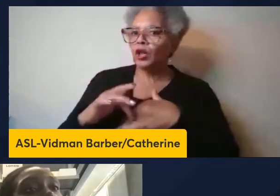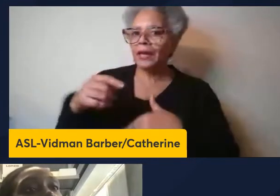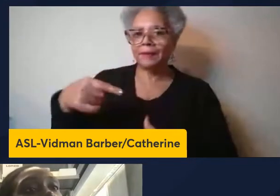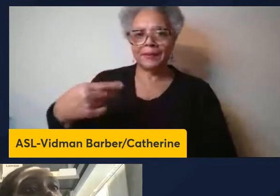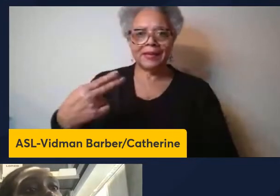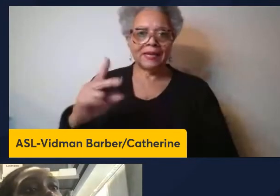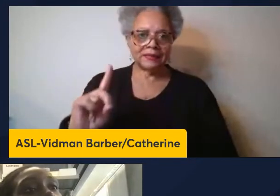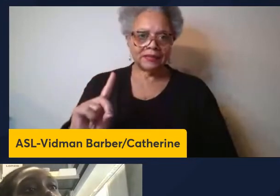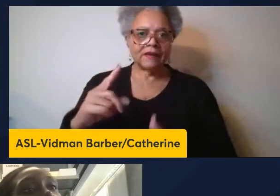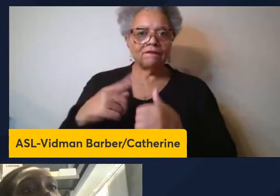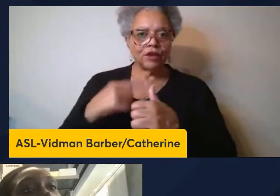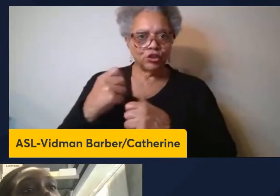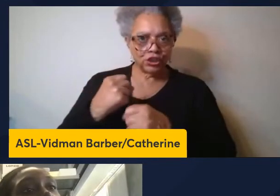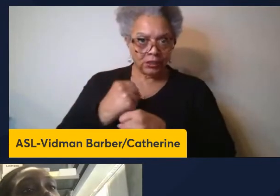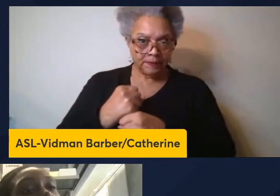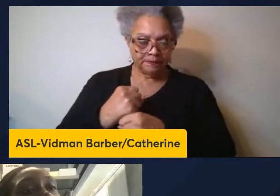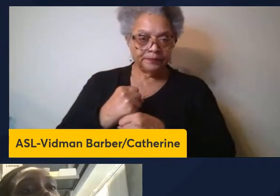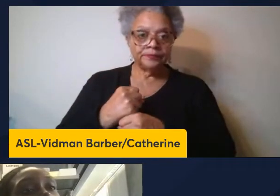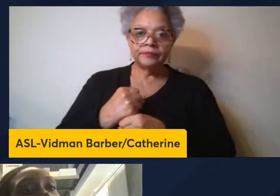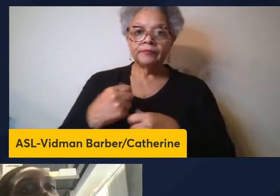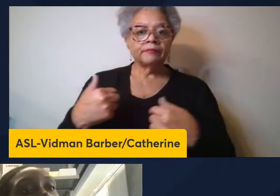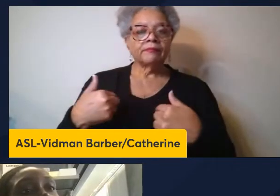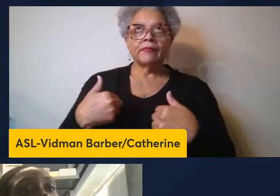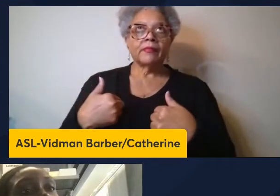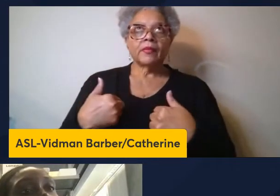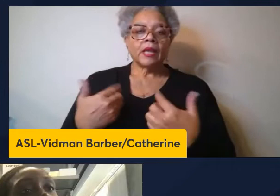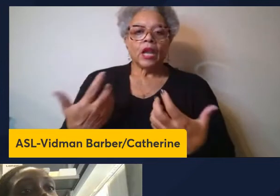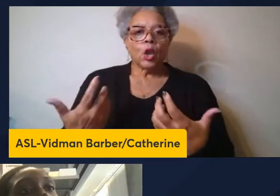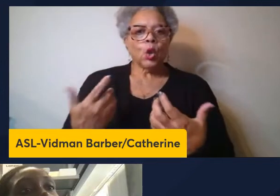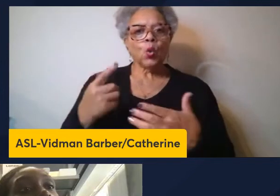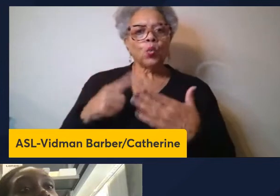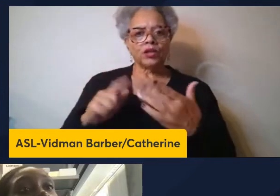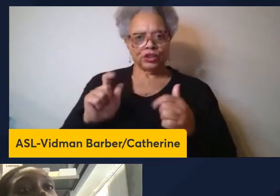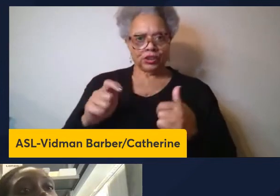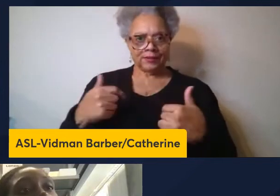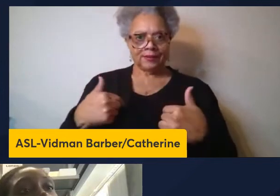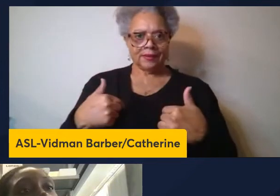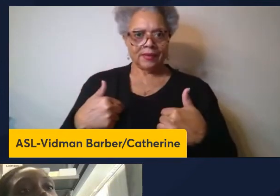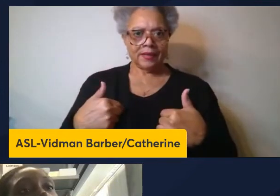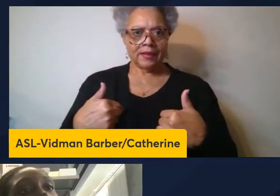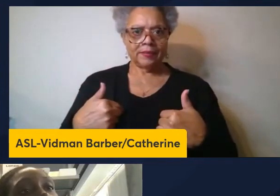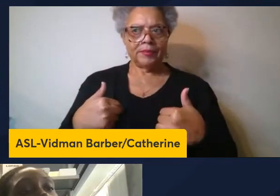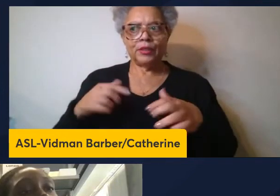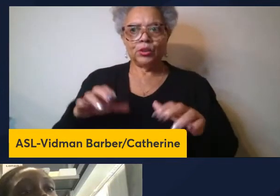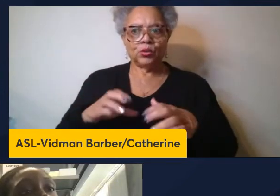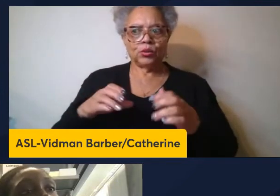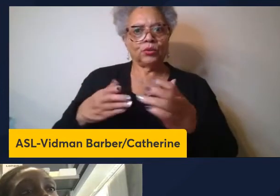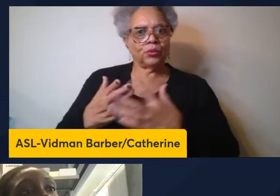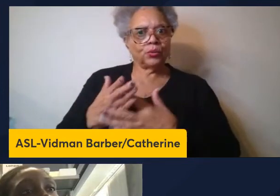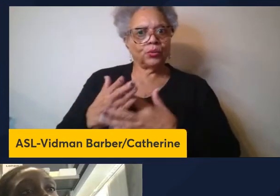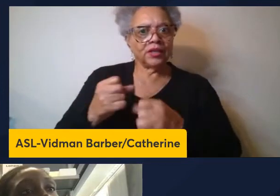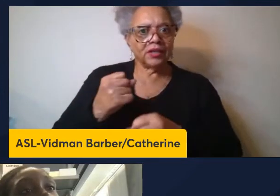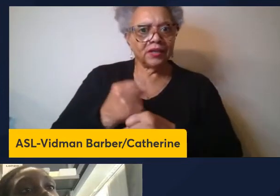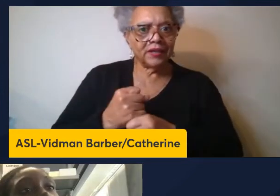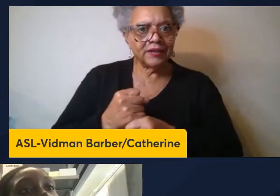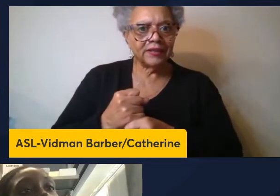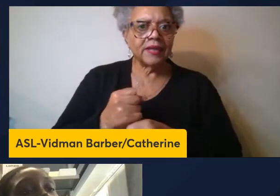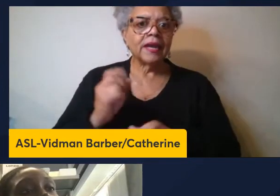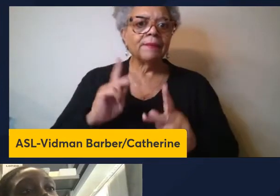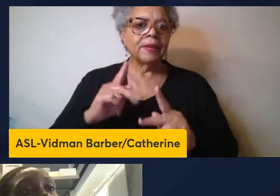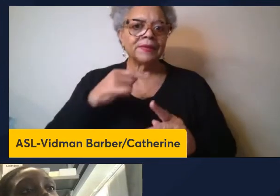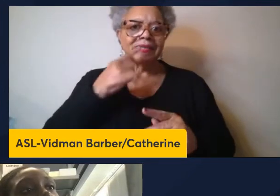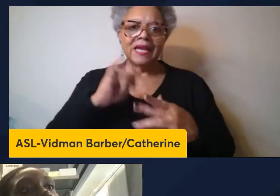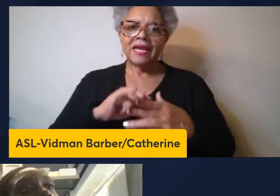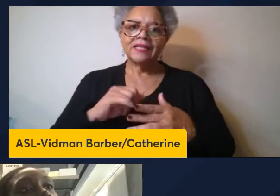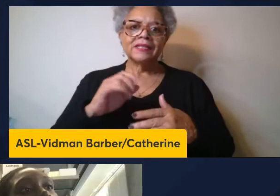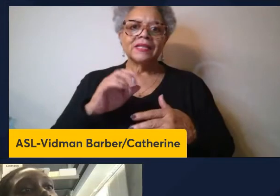student. So I don't like what should you be doing over the years? A PhD is quite long. People say it's a marathon,